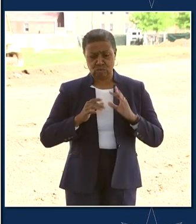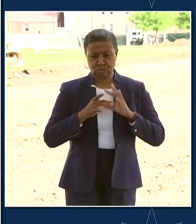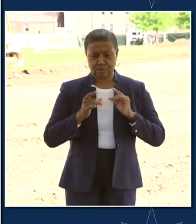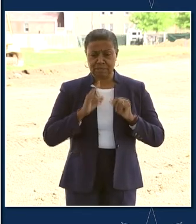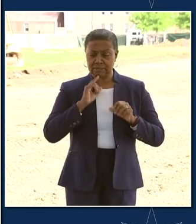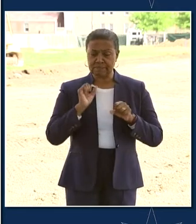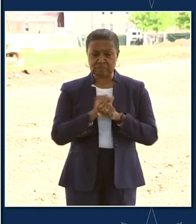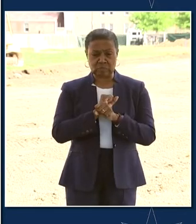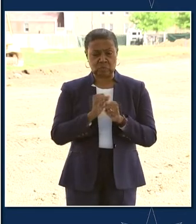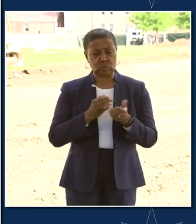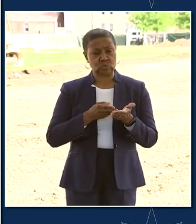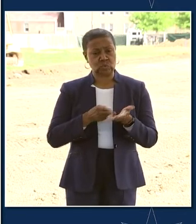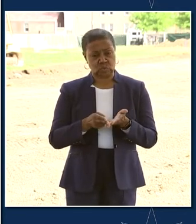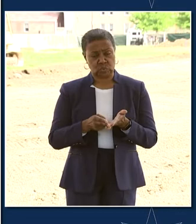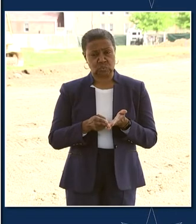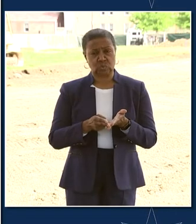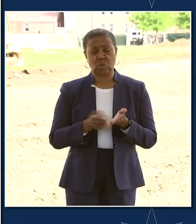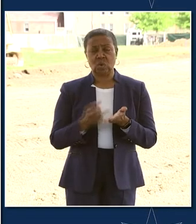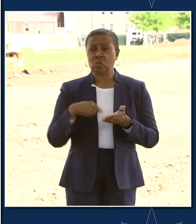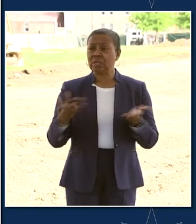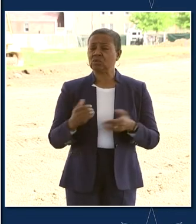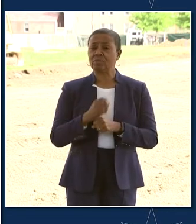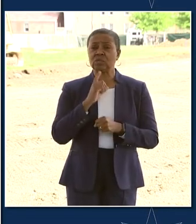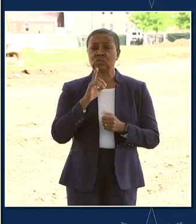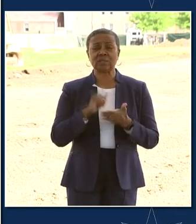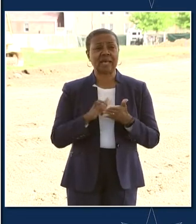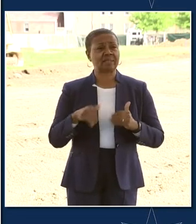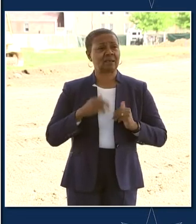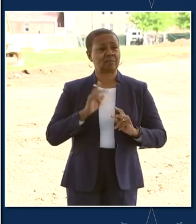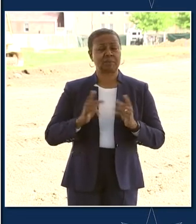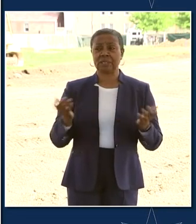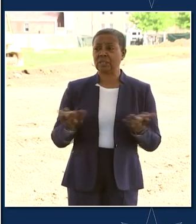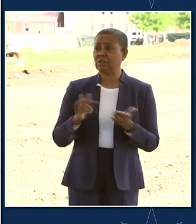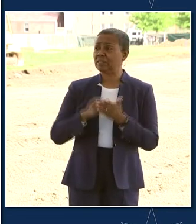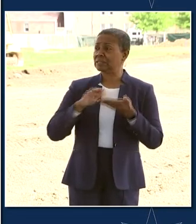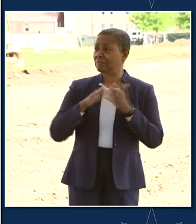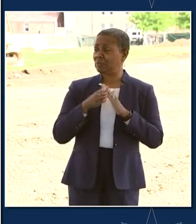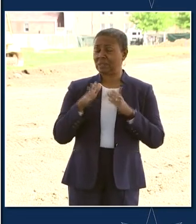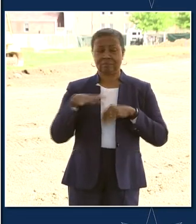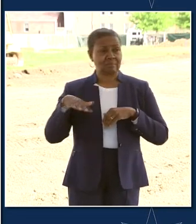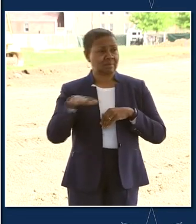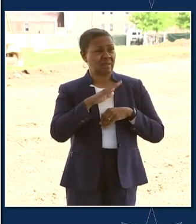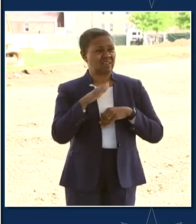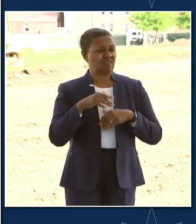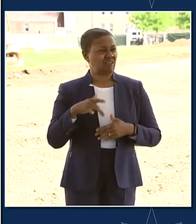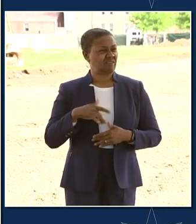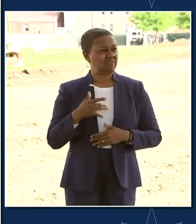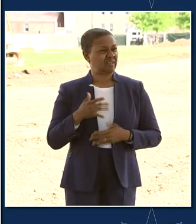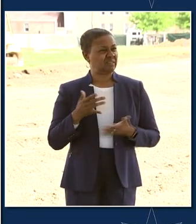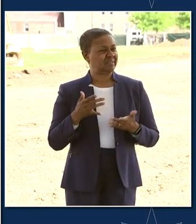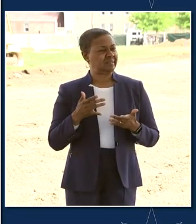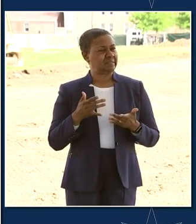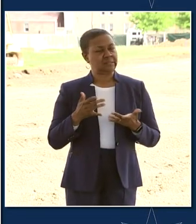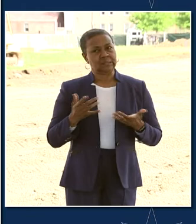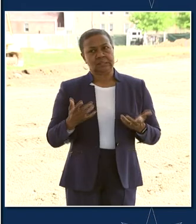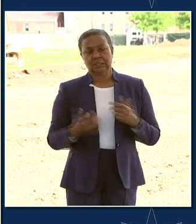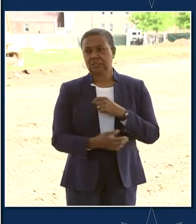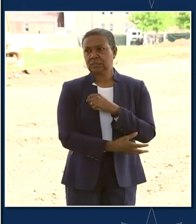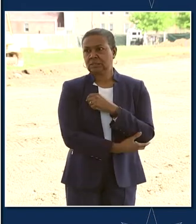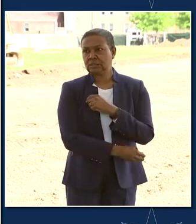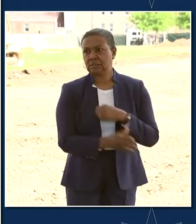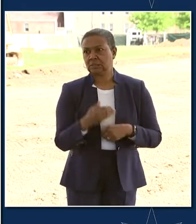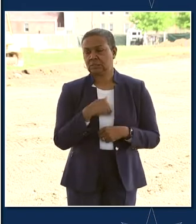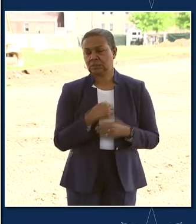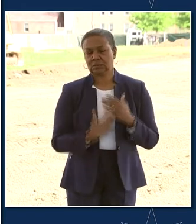spoken. And we're here today to make sure that the young people of this community never feel impoverished in their